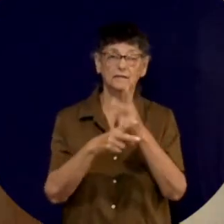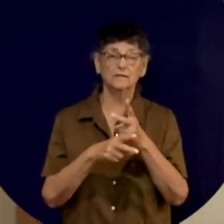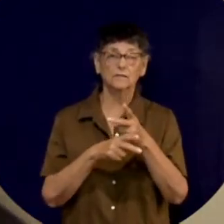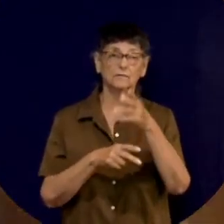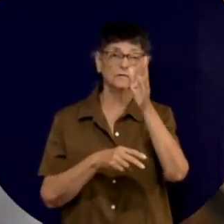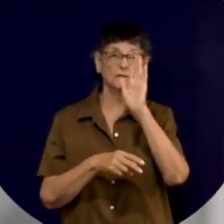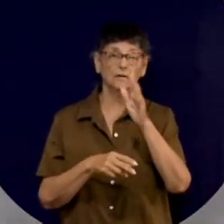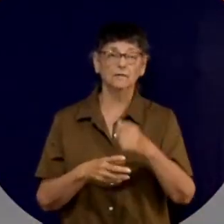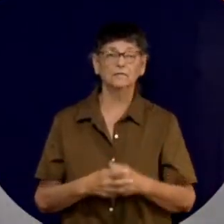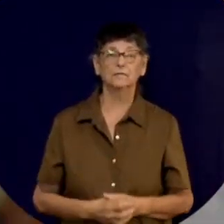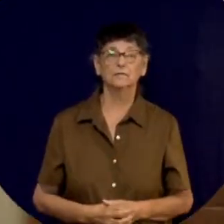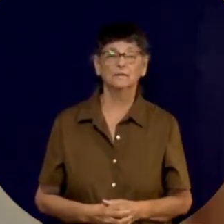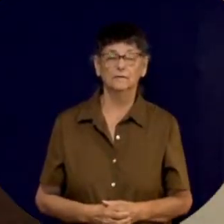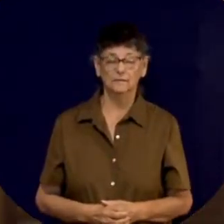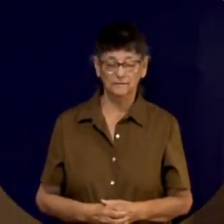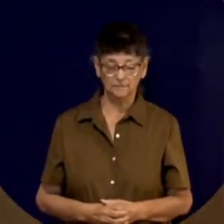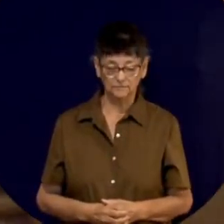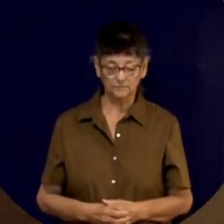God.